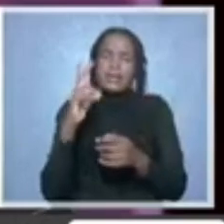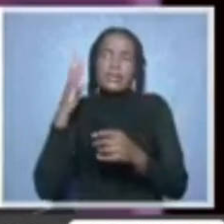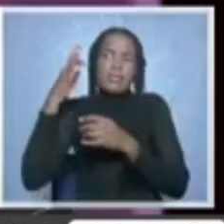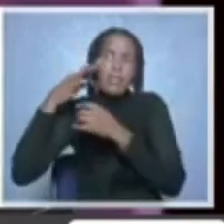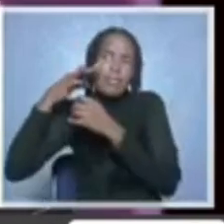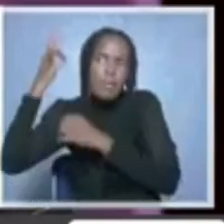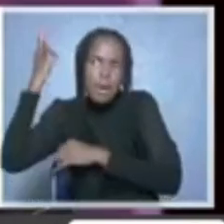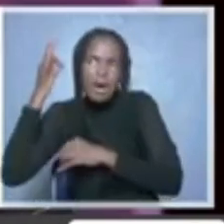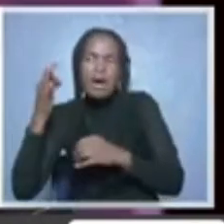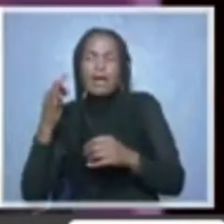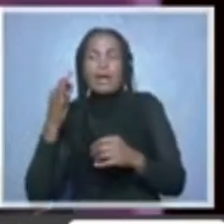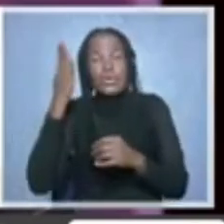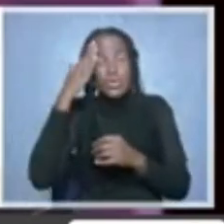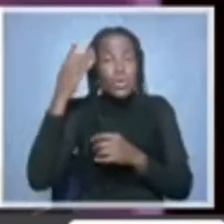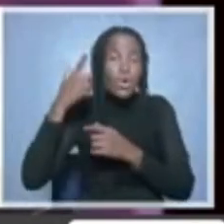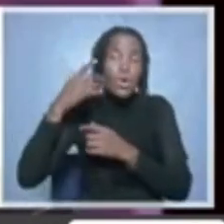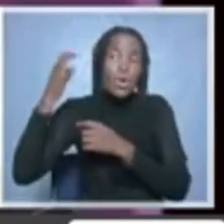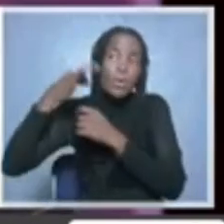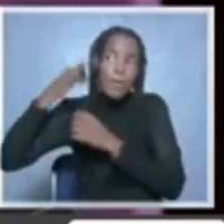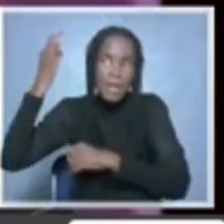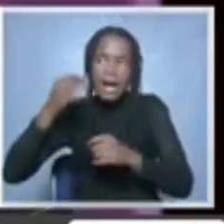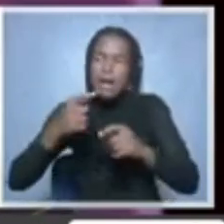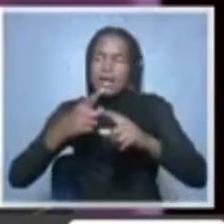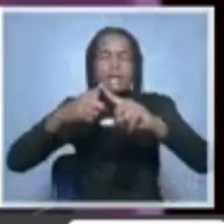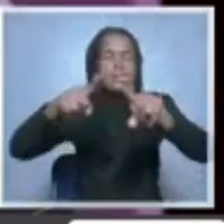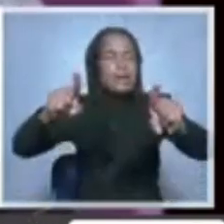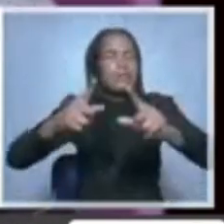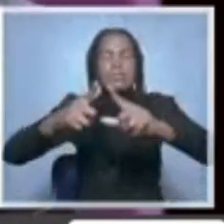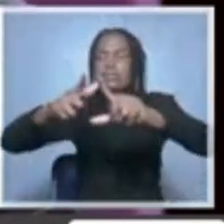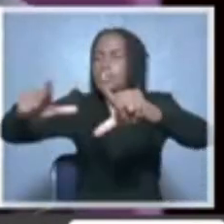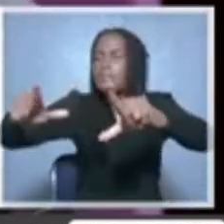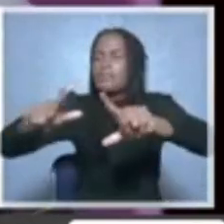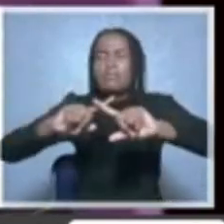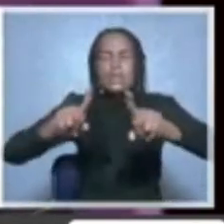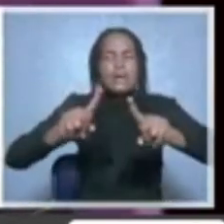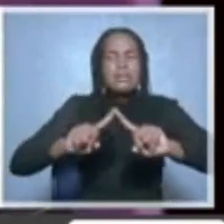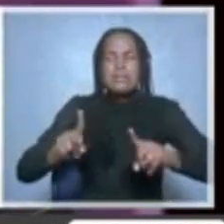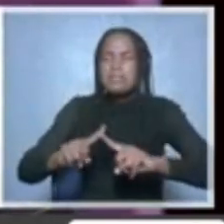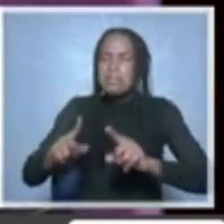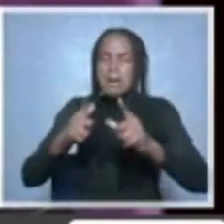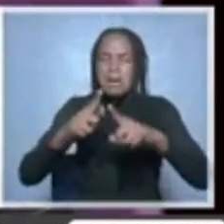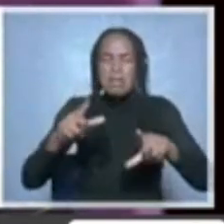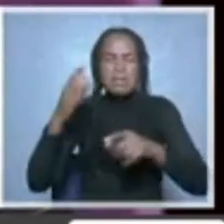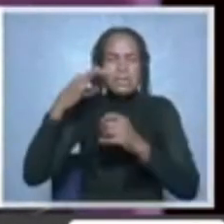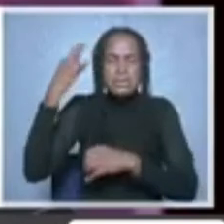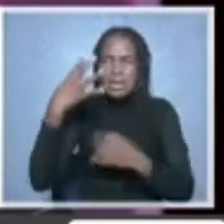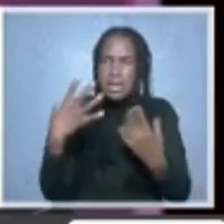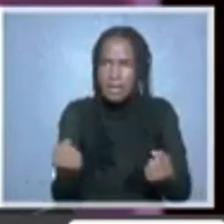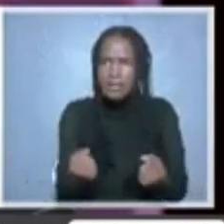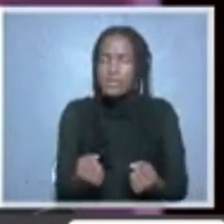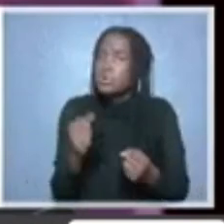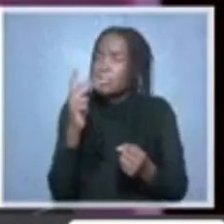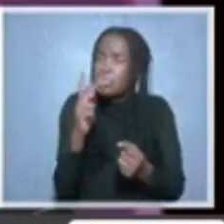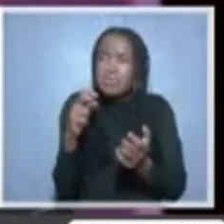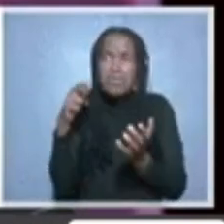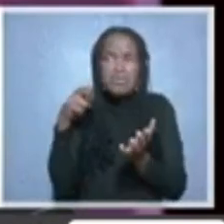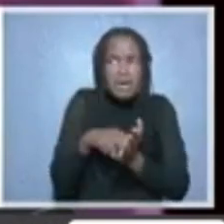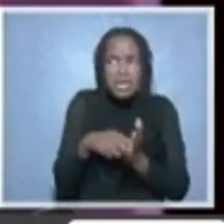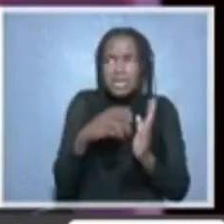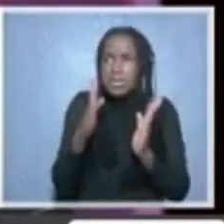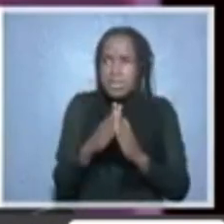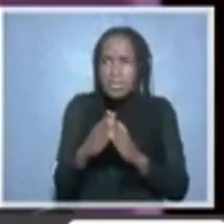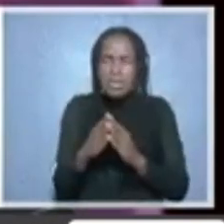home through the plethora of stations that we are having from a radio perspective. And equally, from an